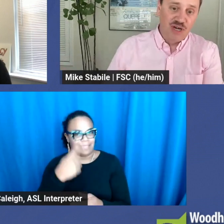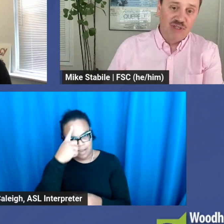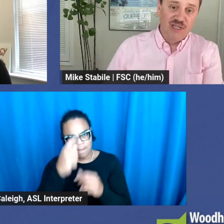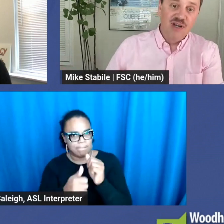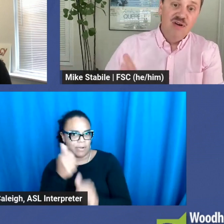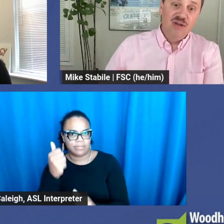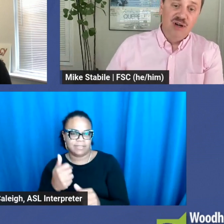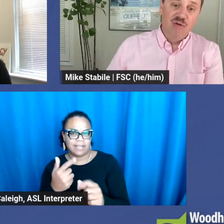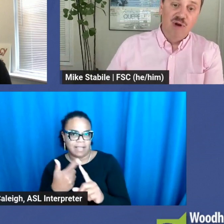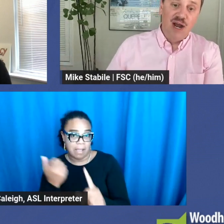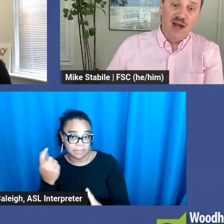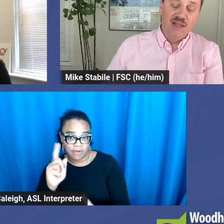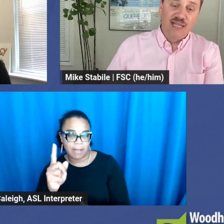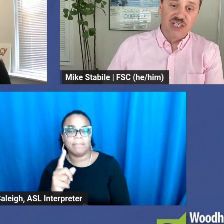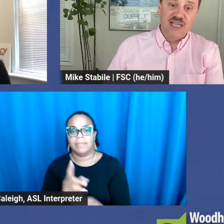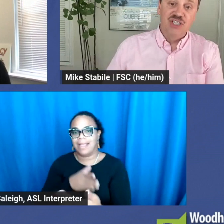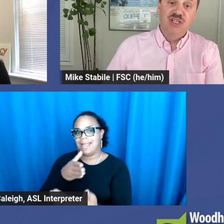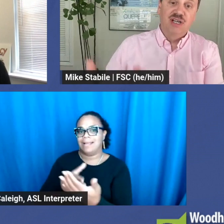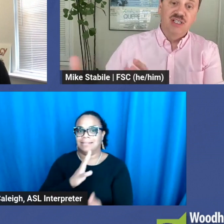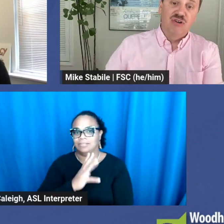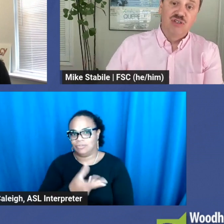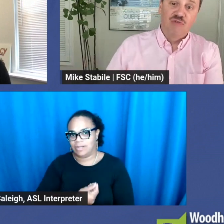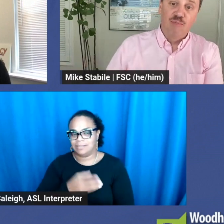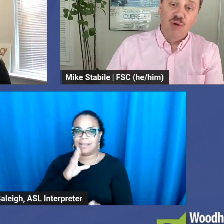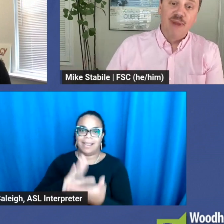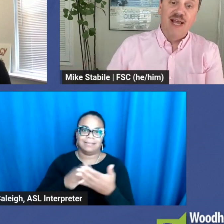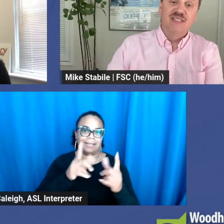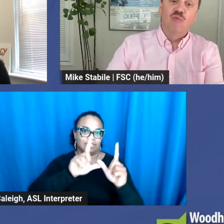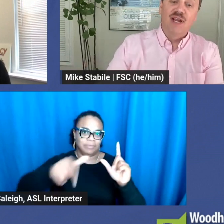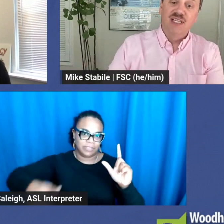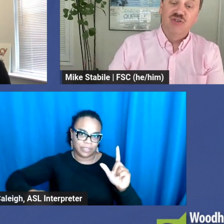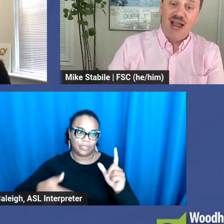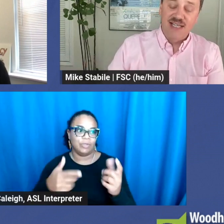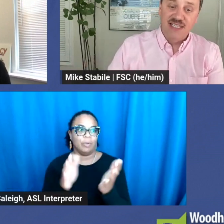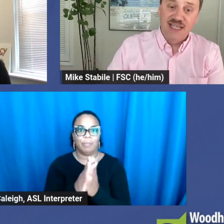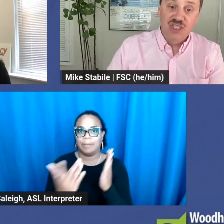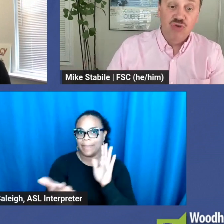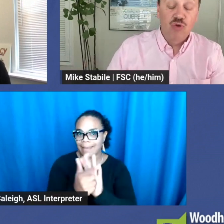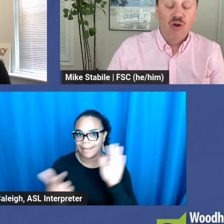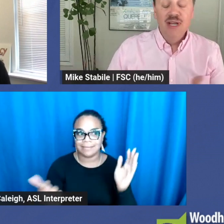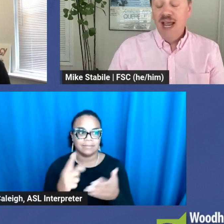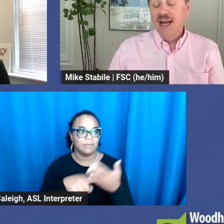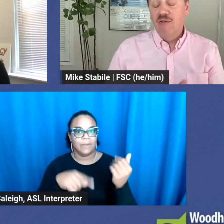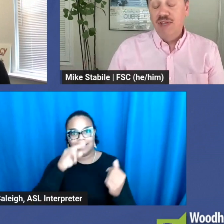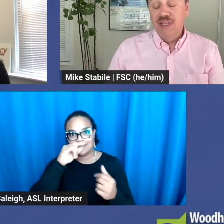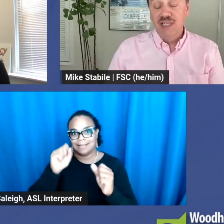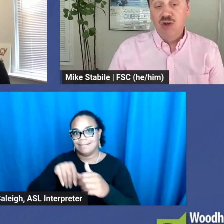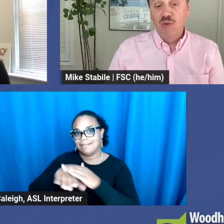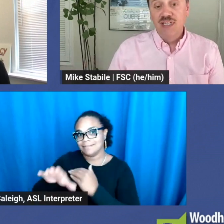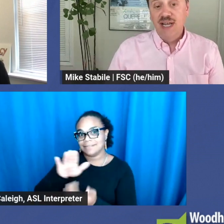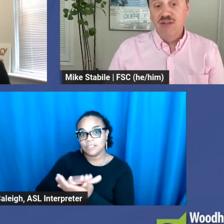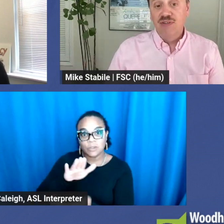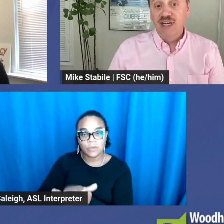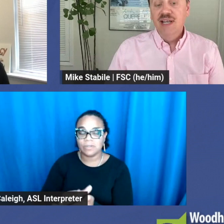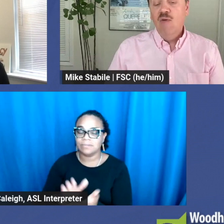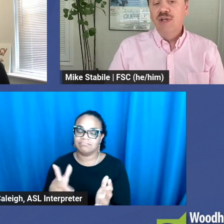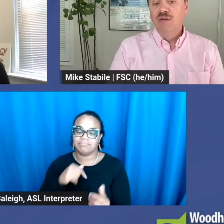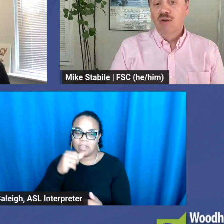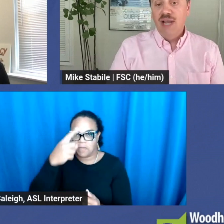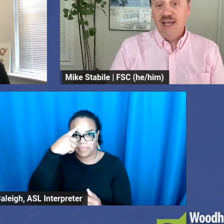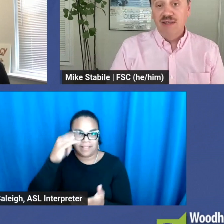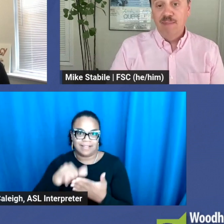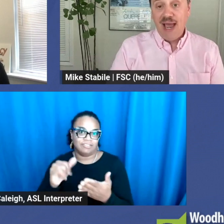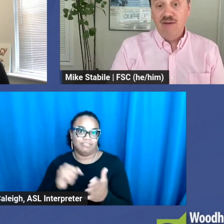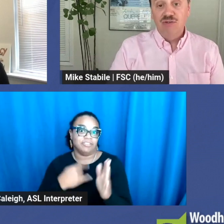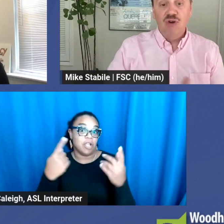anti-LGBTQ, more generally, legislation, the concerns over book bans and what kids are accessing in school. And I don't think that it's coincidental that when